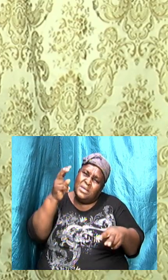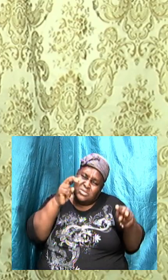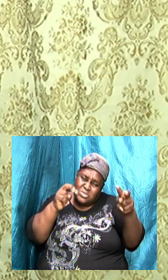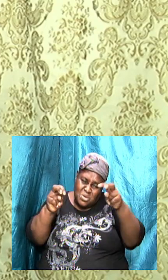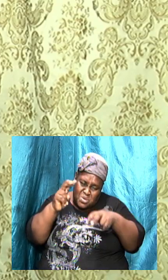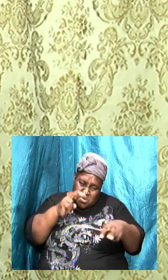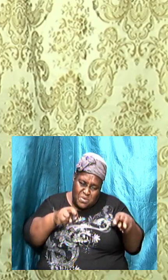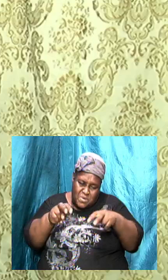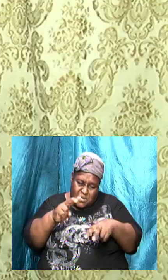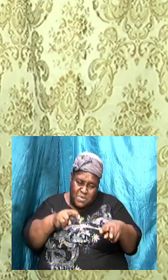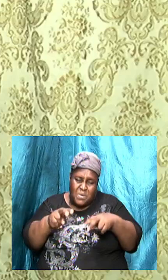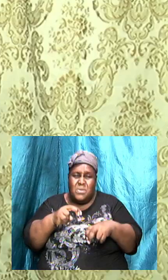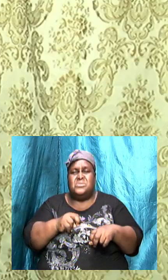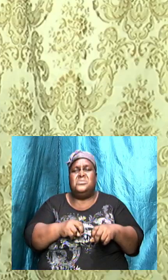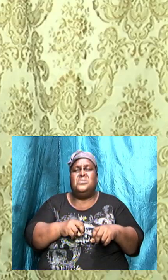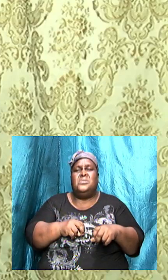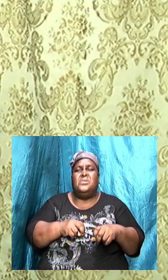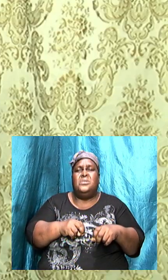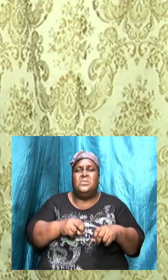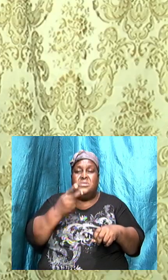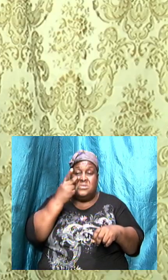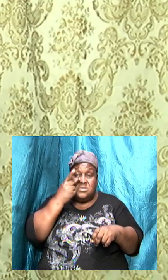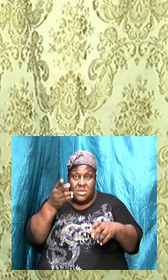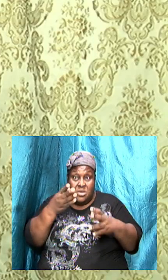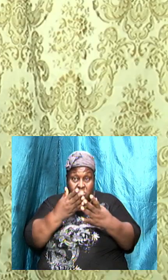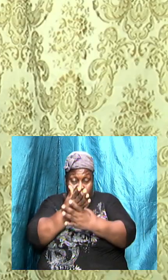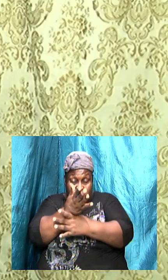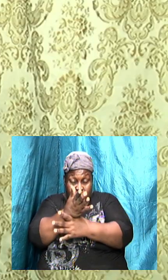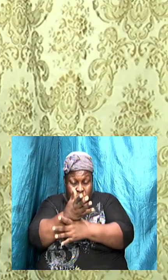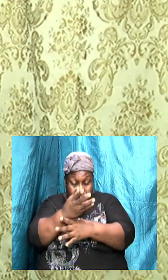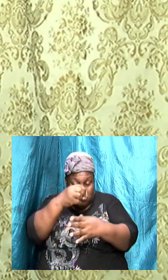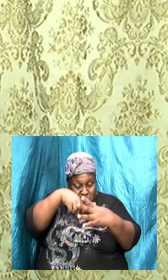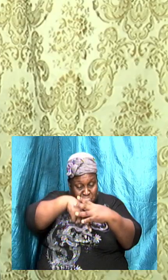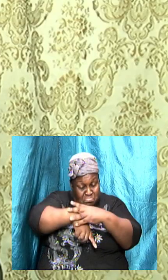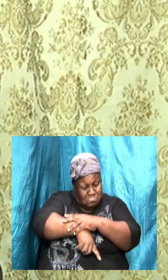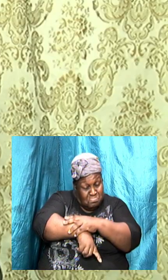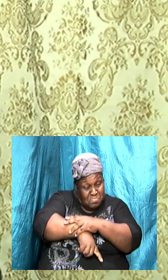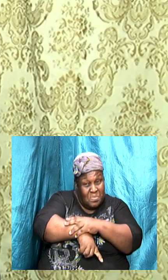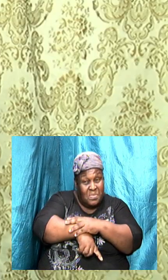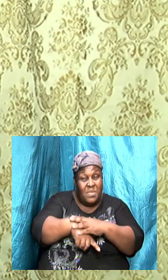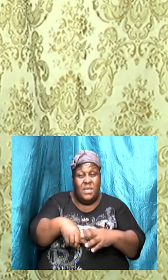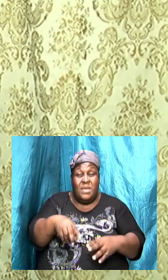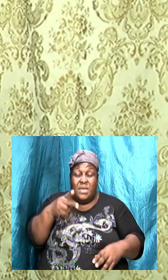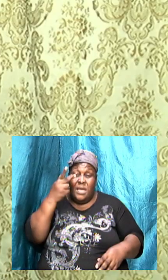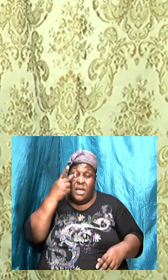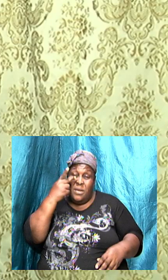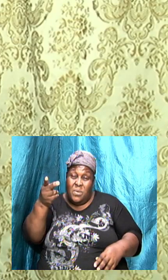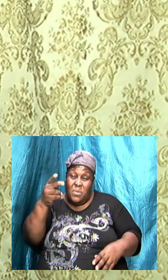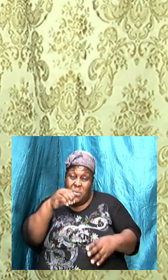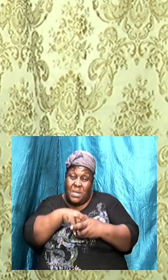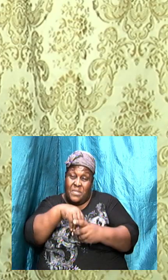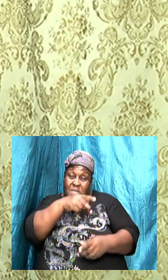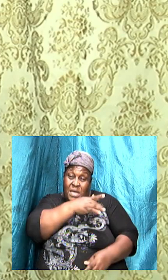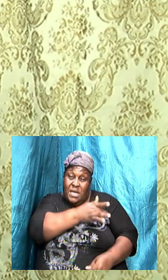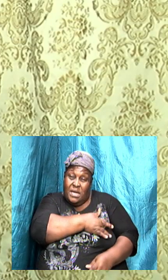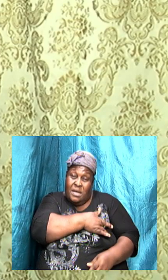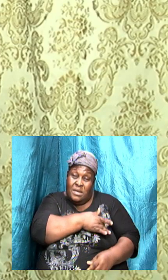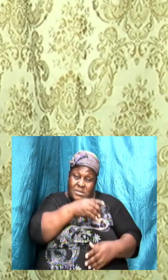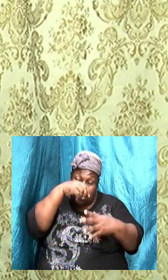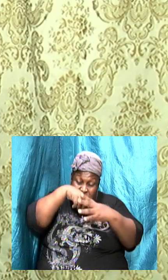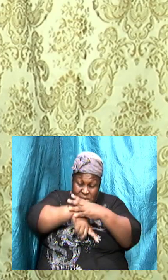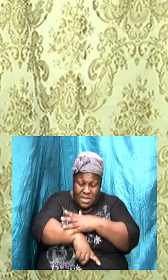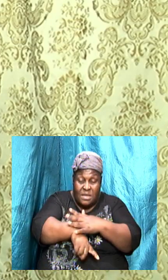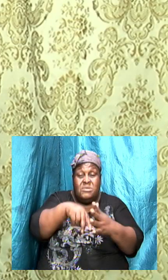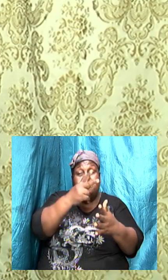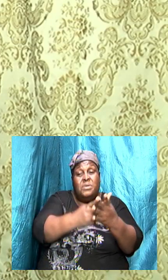burn, penetrate deep, and then looks into the heart and the reins and goes